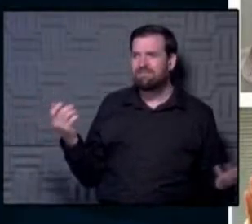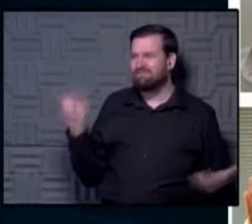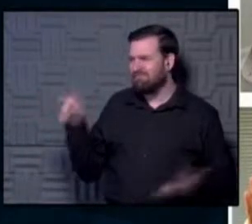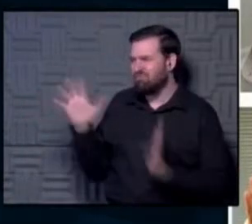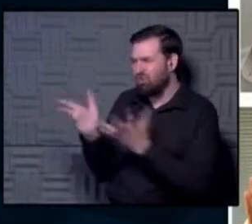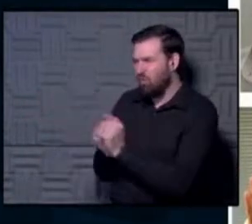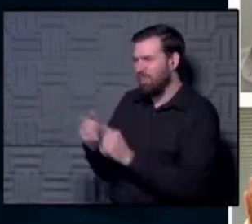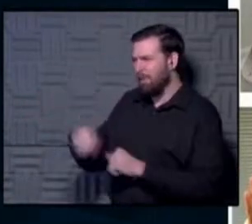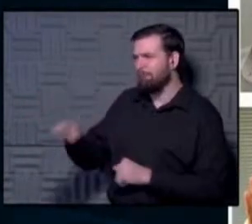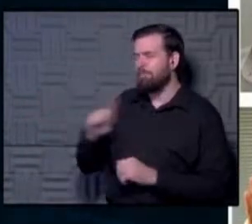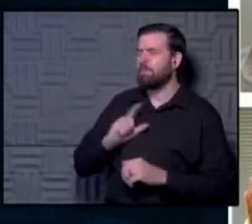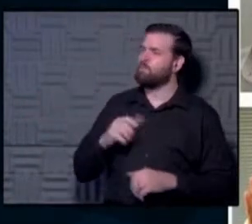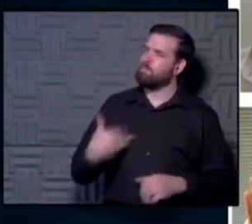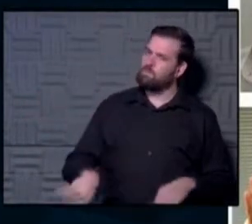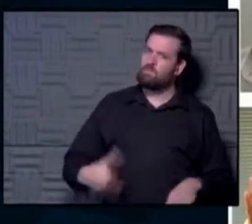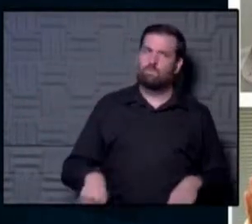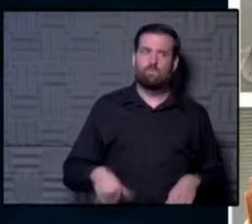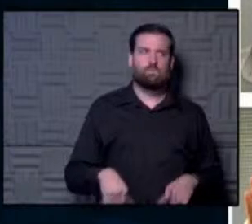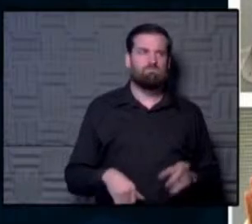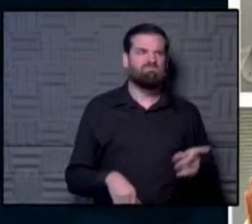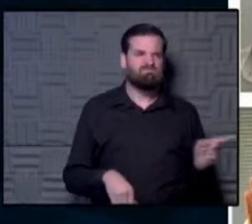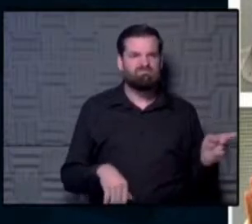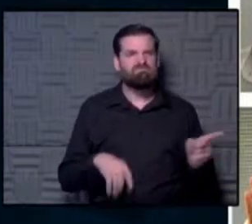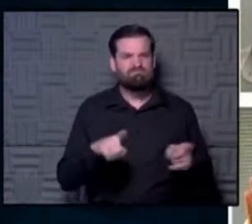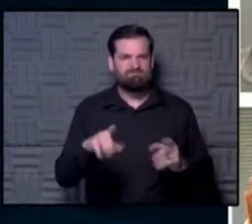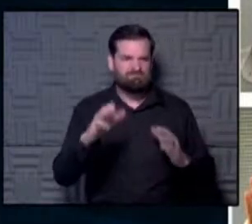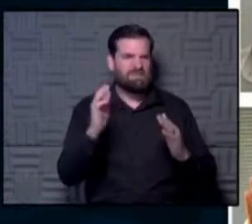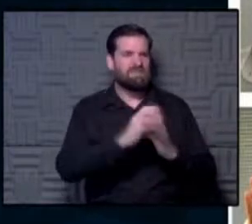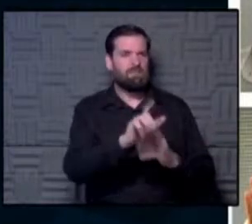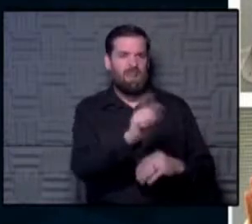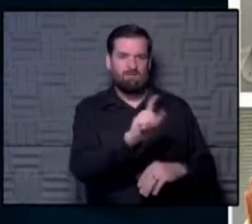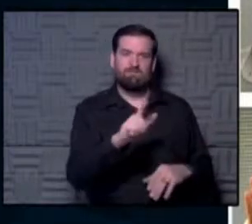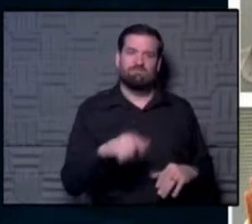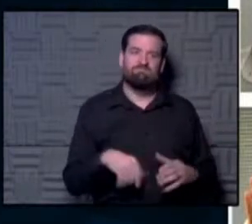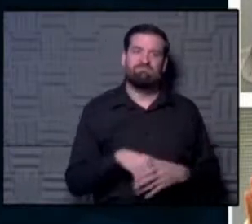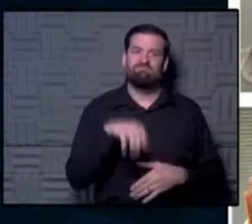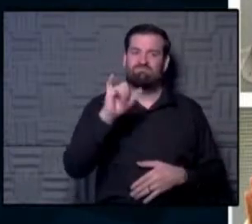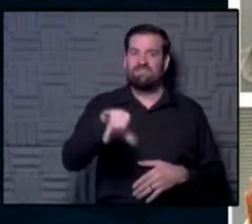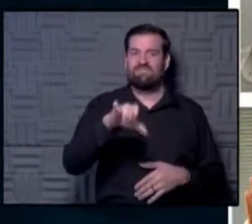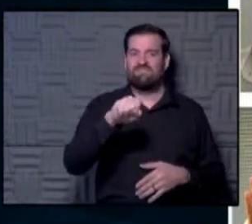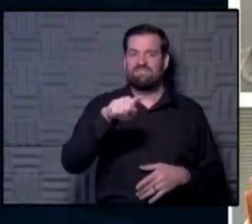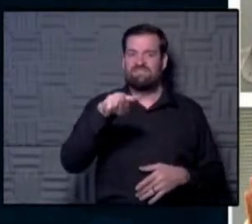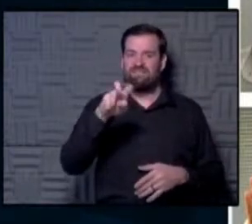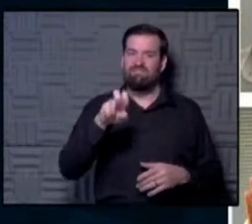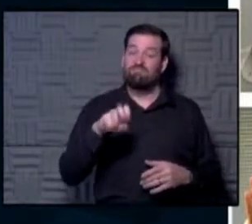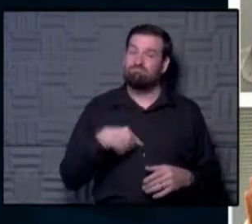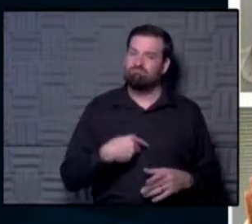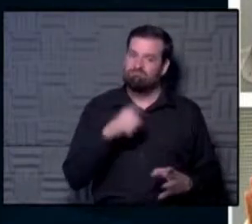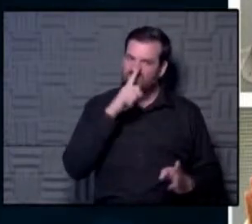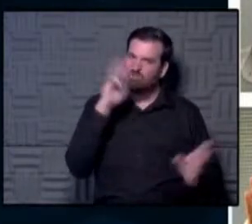talk to him about that. We are going to talk to him. And there's Sharleetha over there on the top left corner too. Yeah, that's great. Steve. Steve, we're